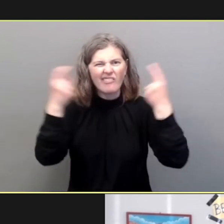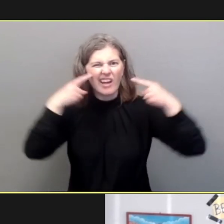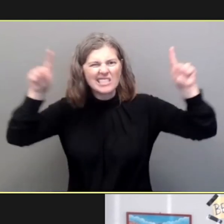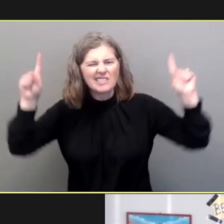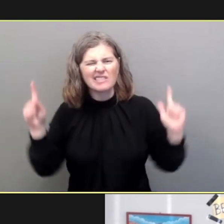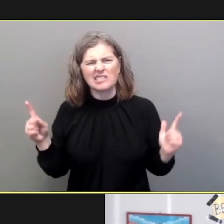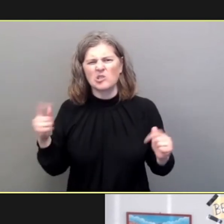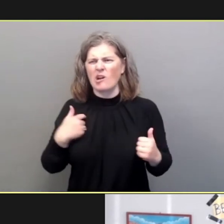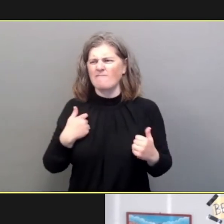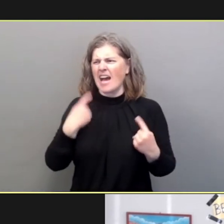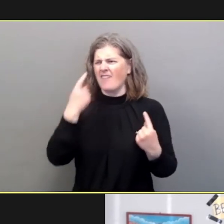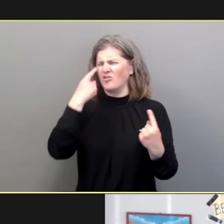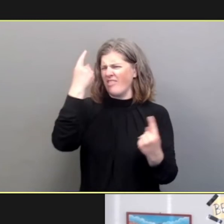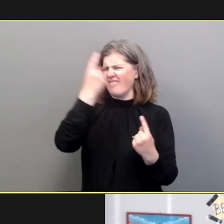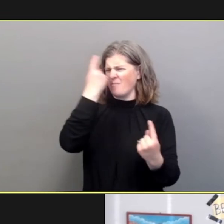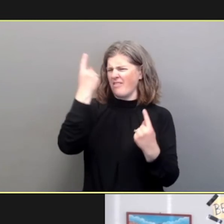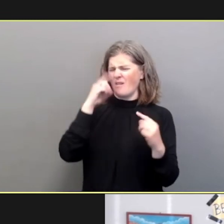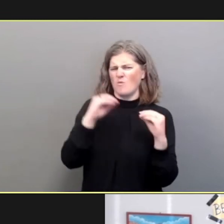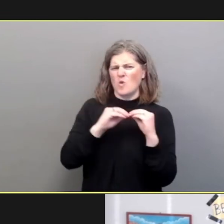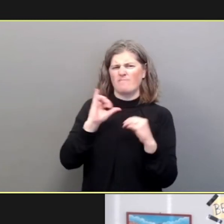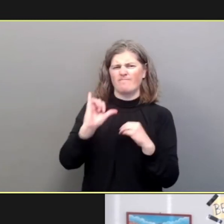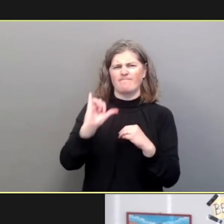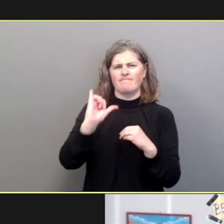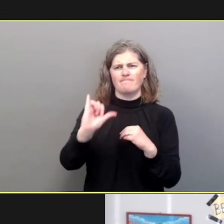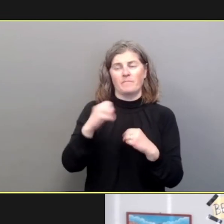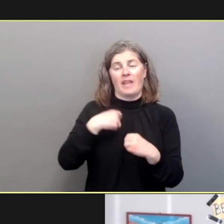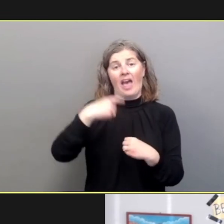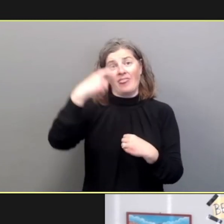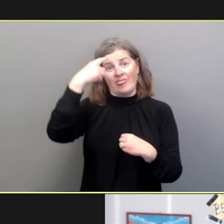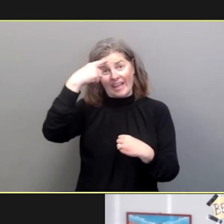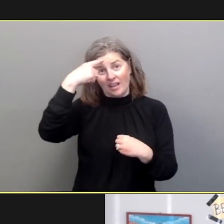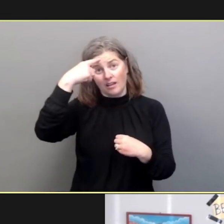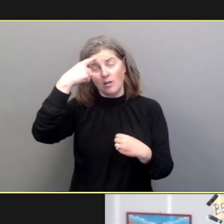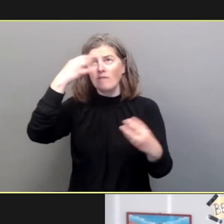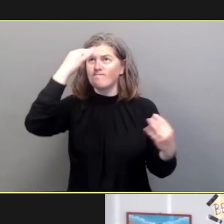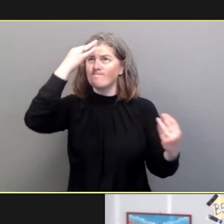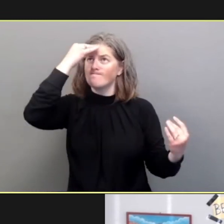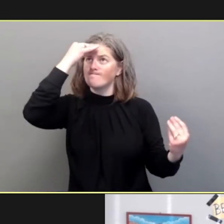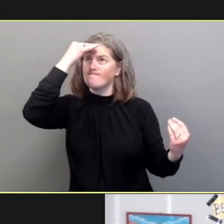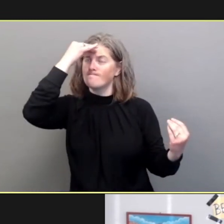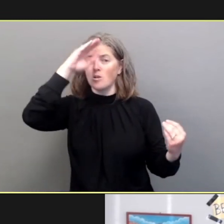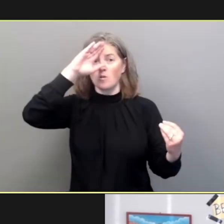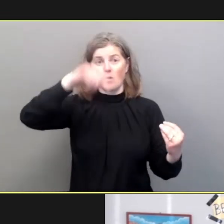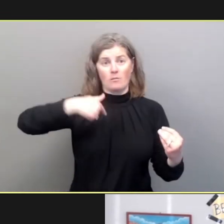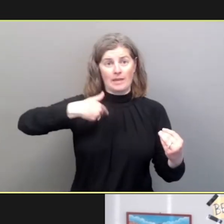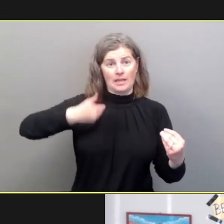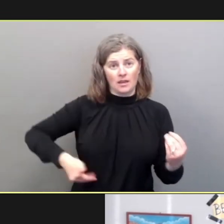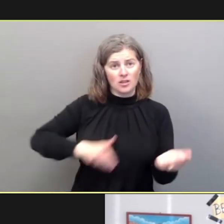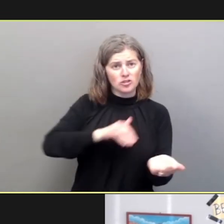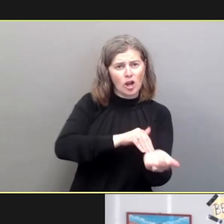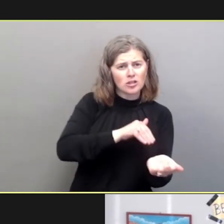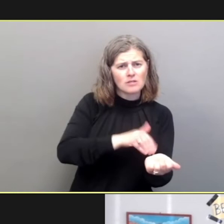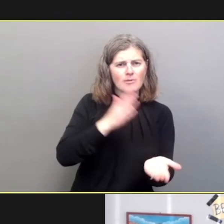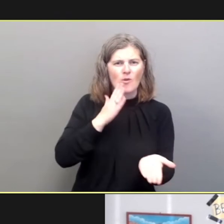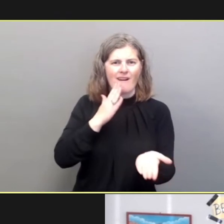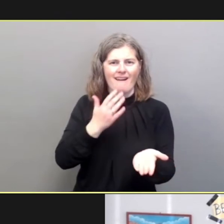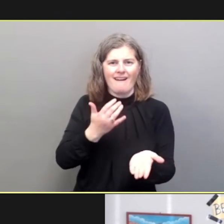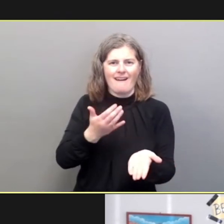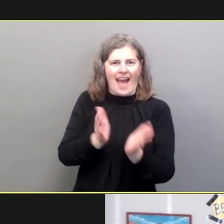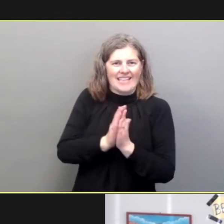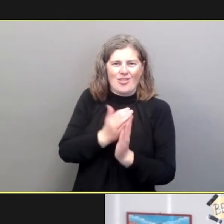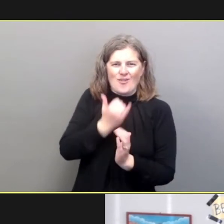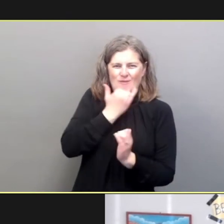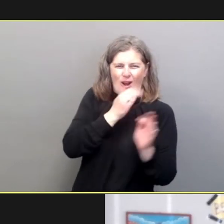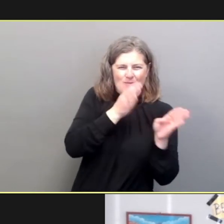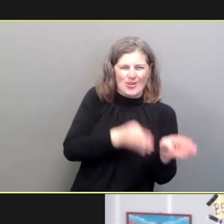to think about that, but I think we've thought, as a doctor, maybe you're asking the wrong group of people. Maybe you should